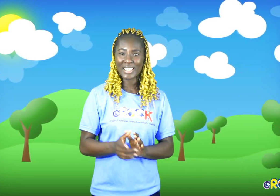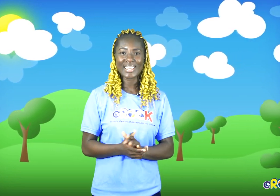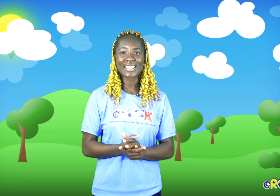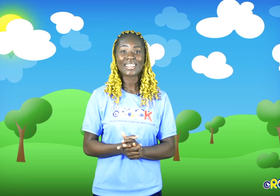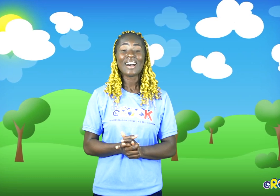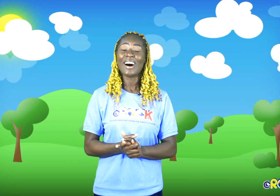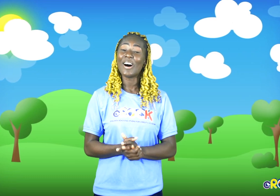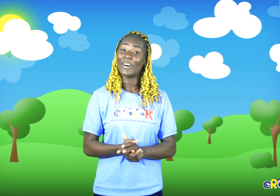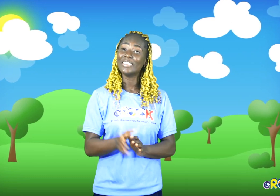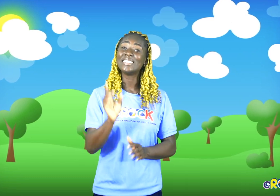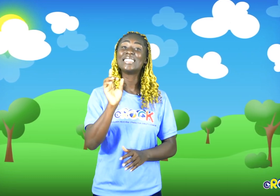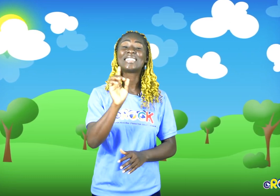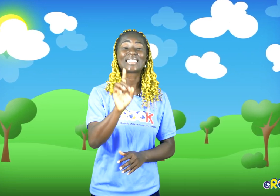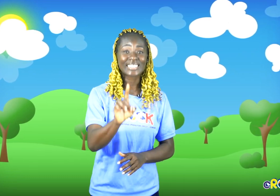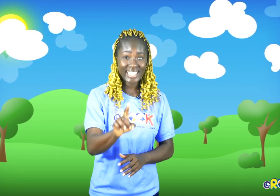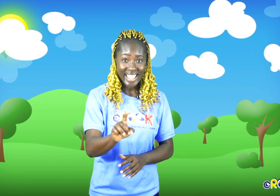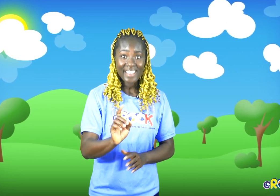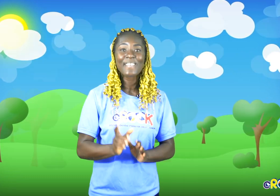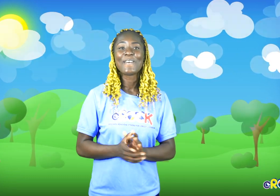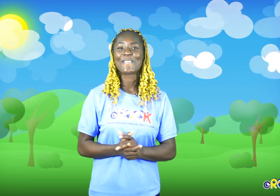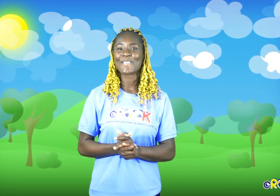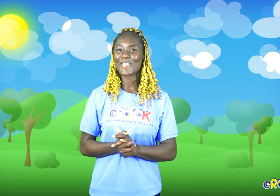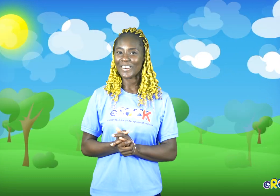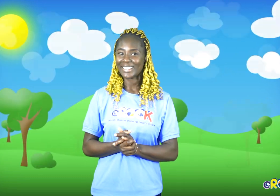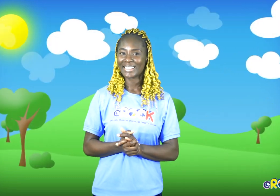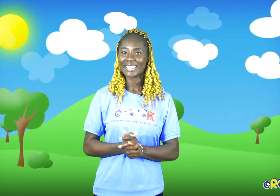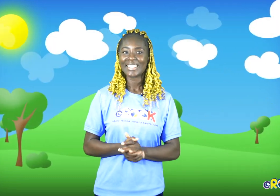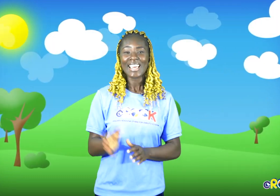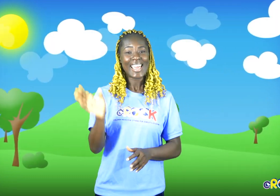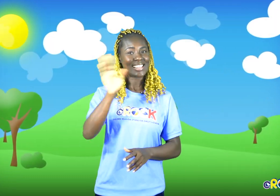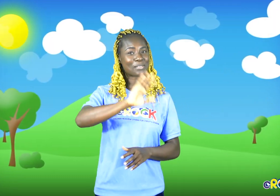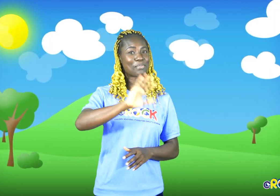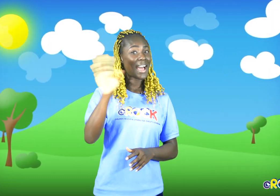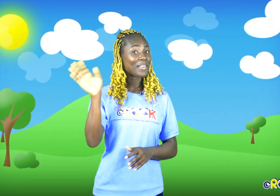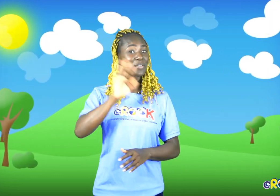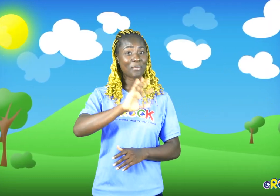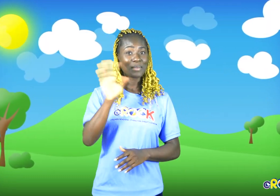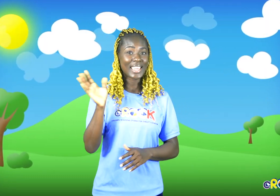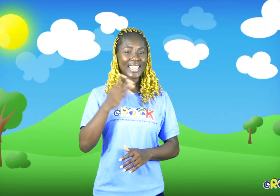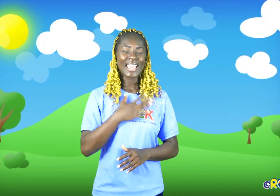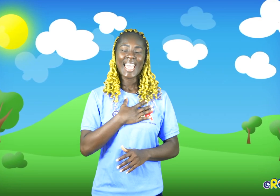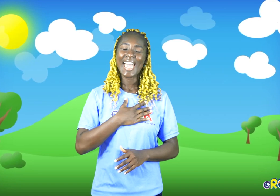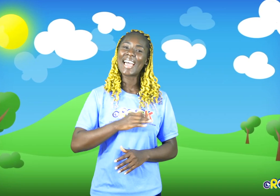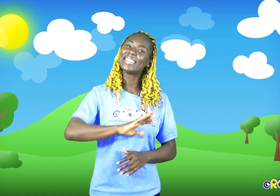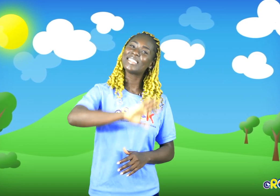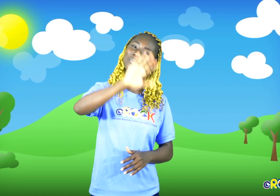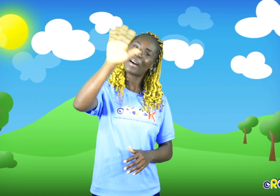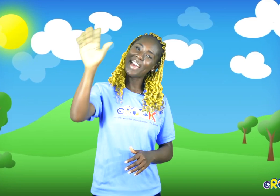next week on C-Rock.